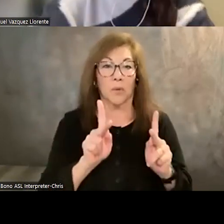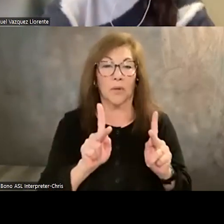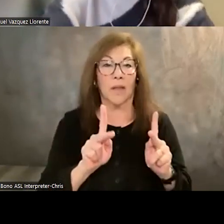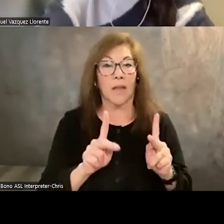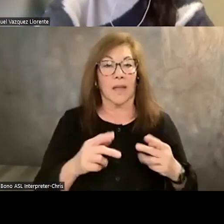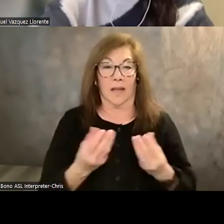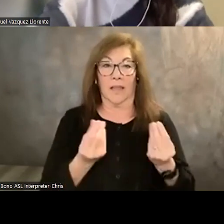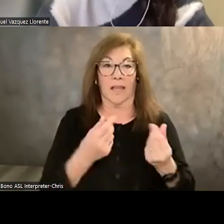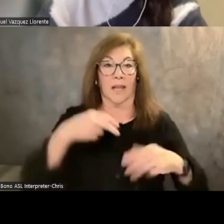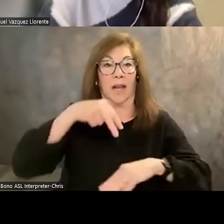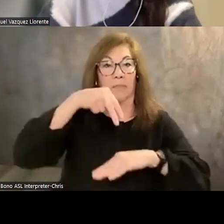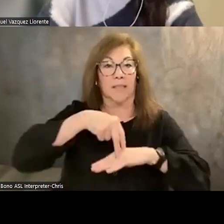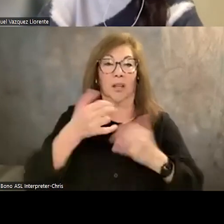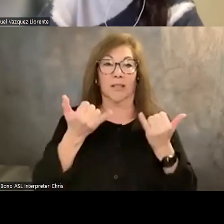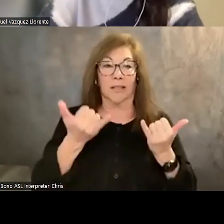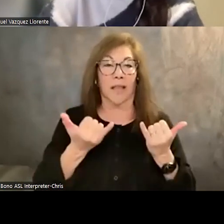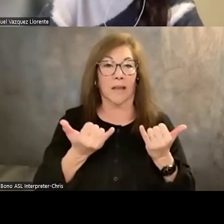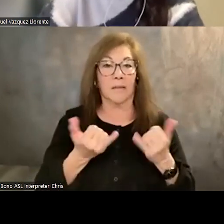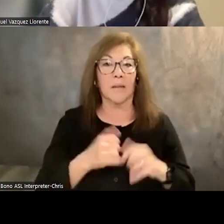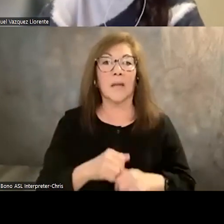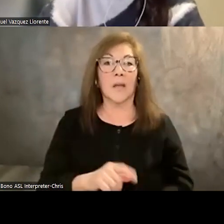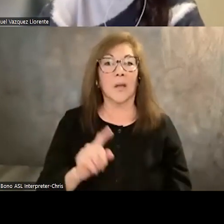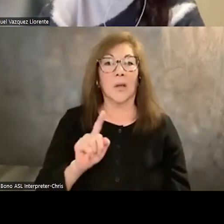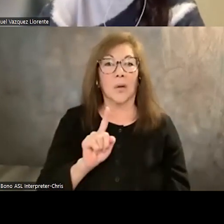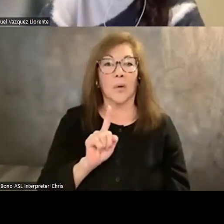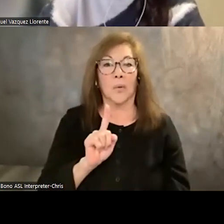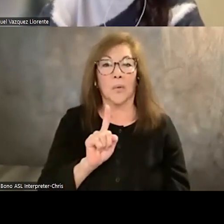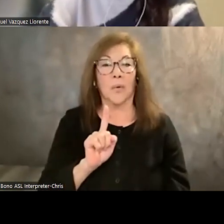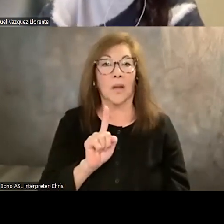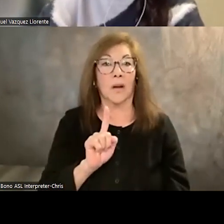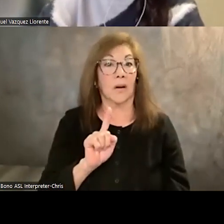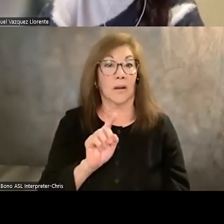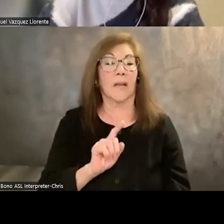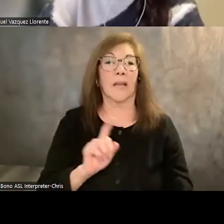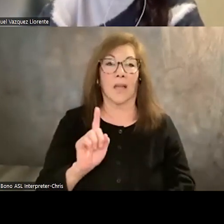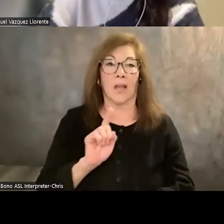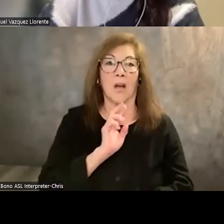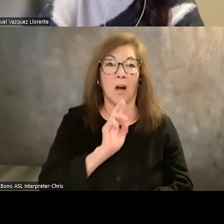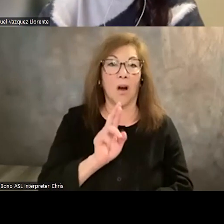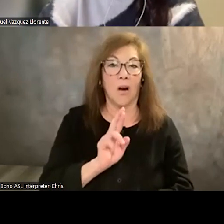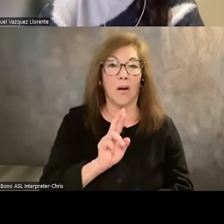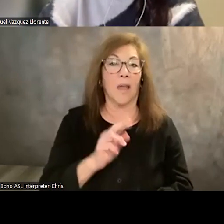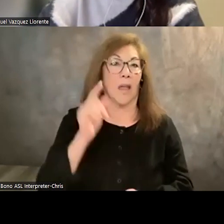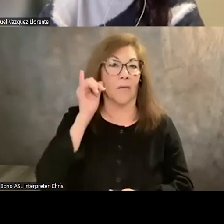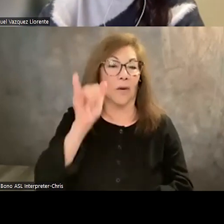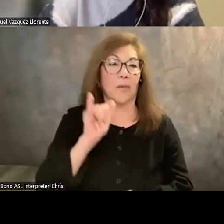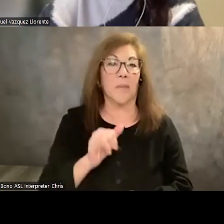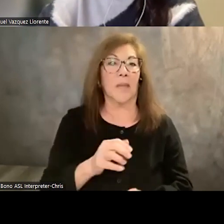I'm standing on today. They were, are, and forever be the guardians of this land.